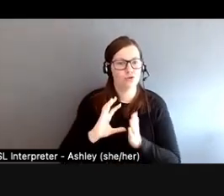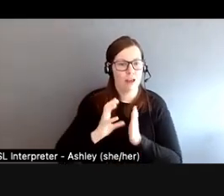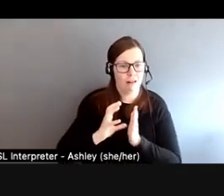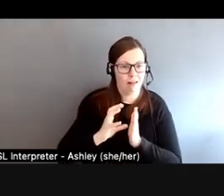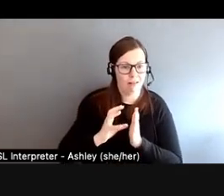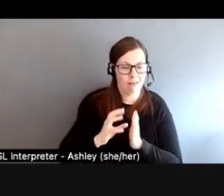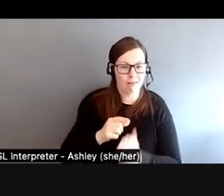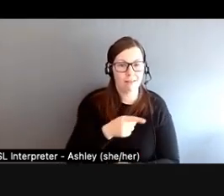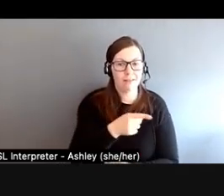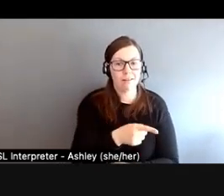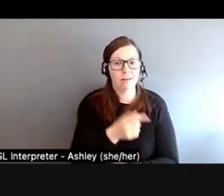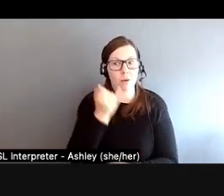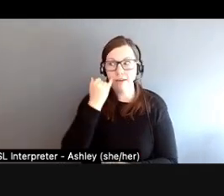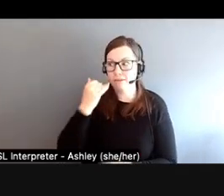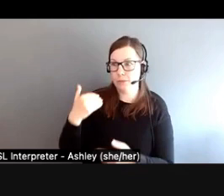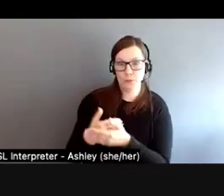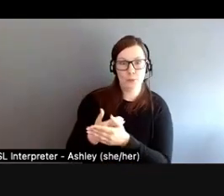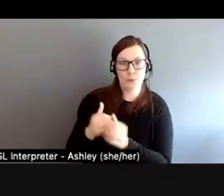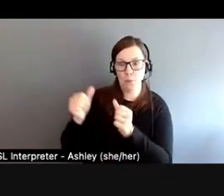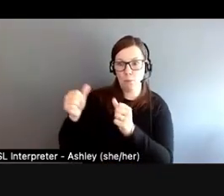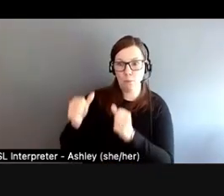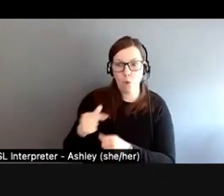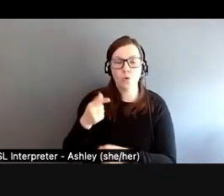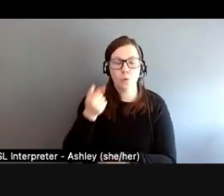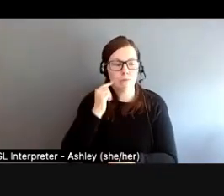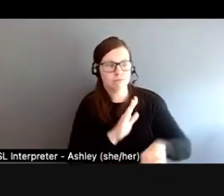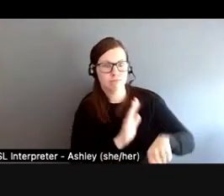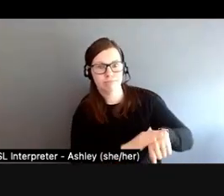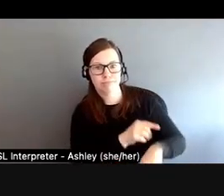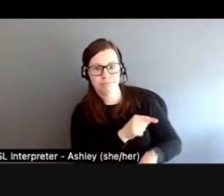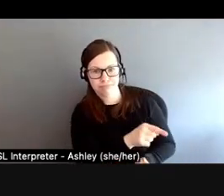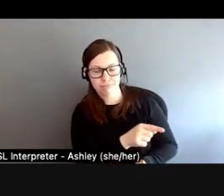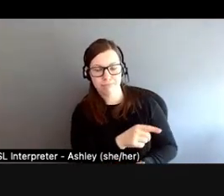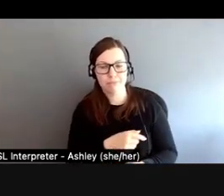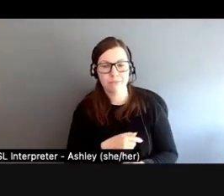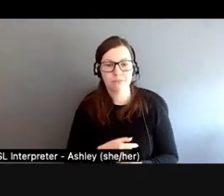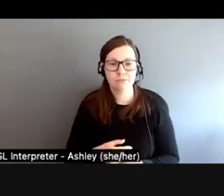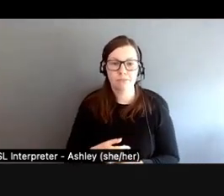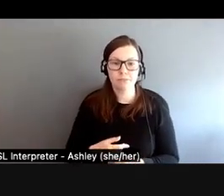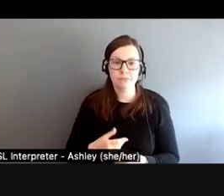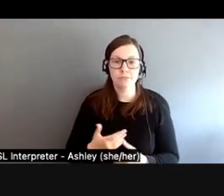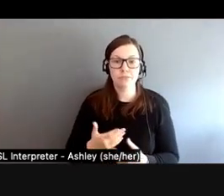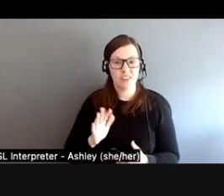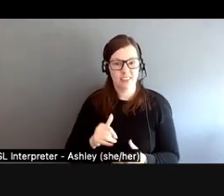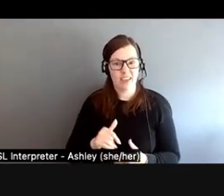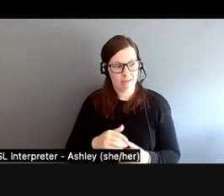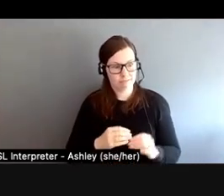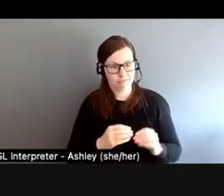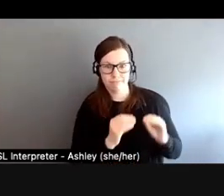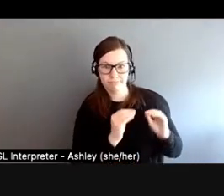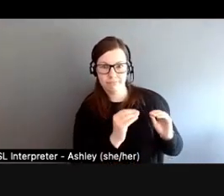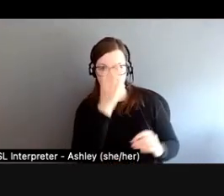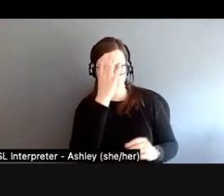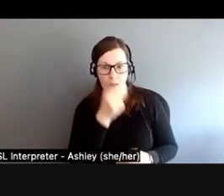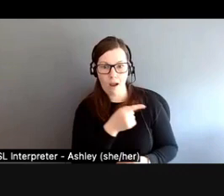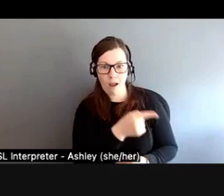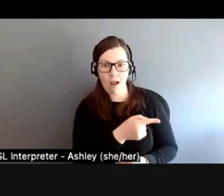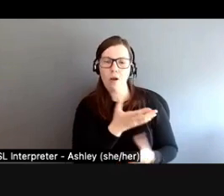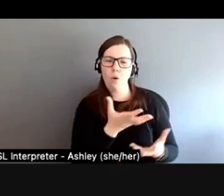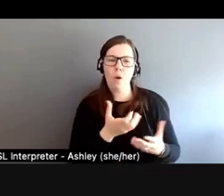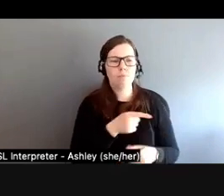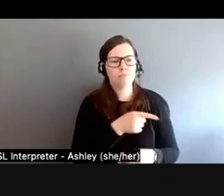will find and they will stay connected and engaged, and they will find the recent video that we